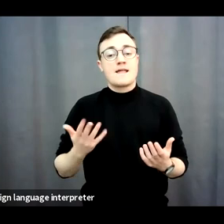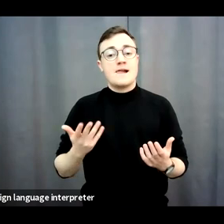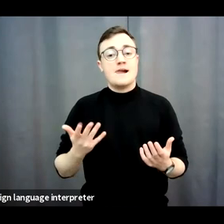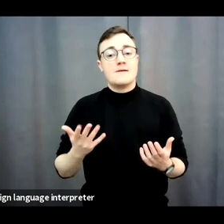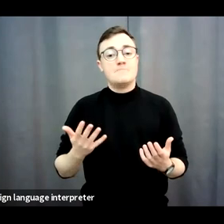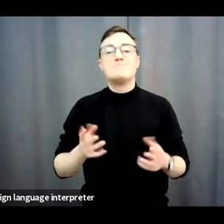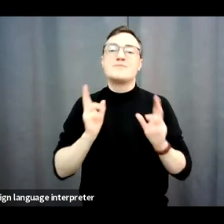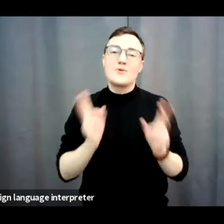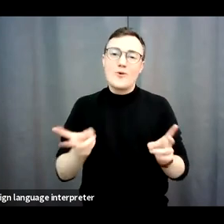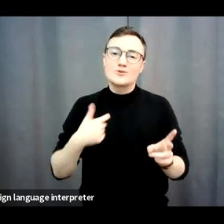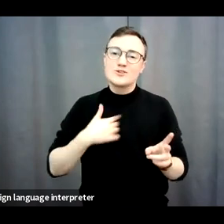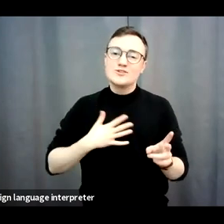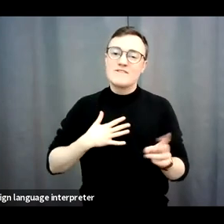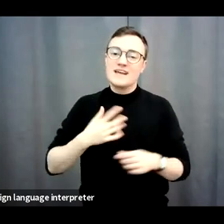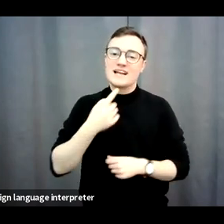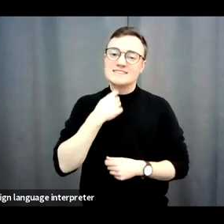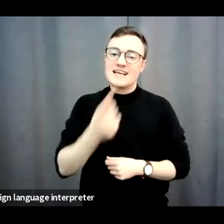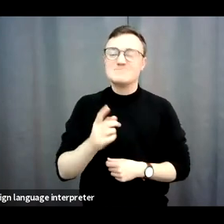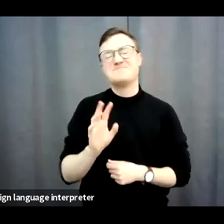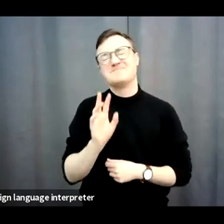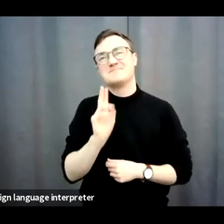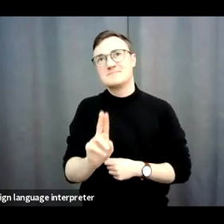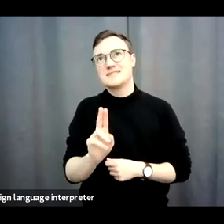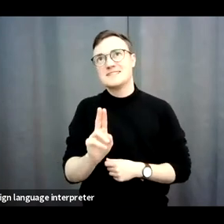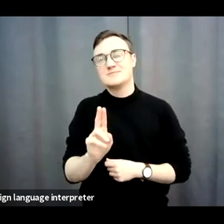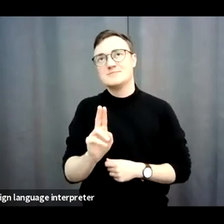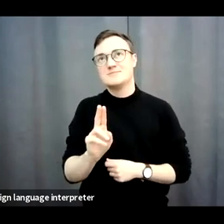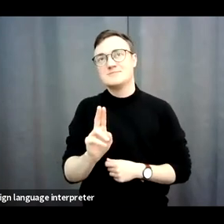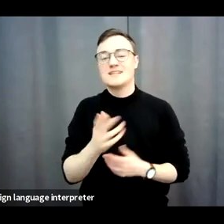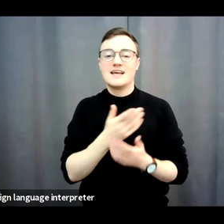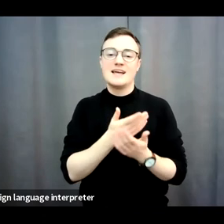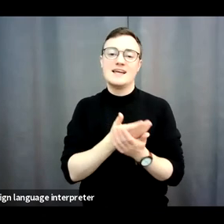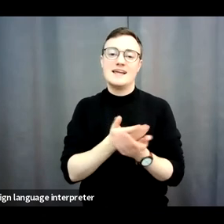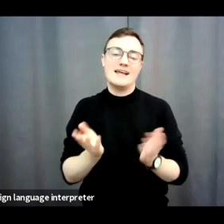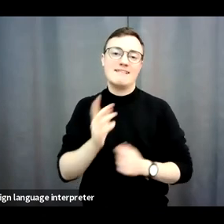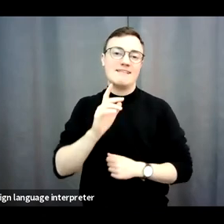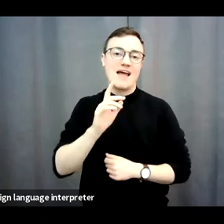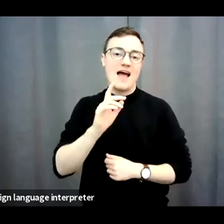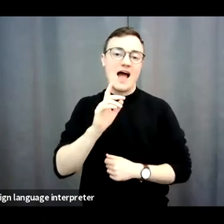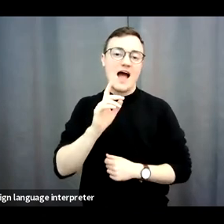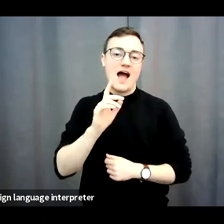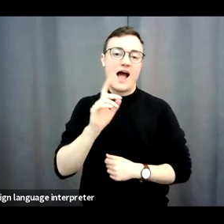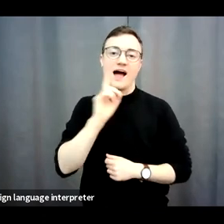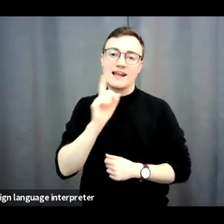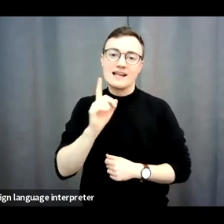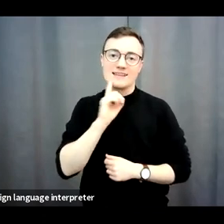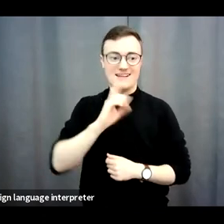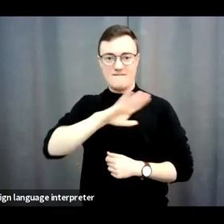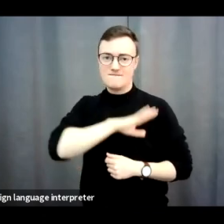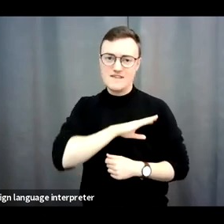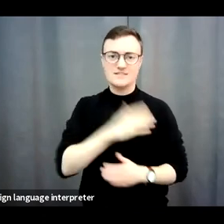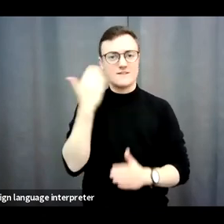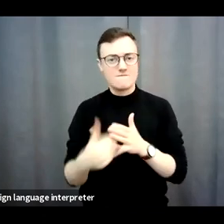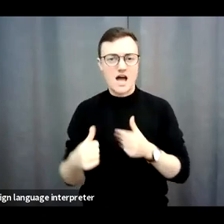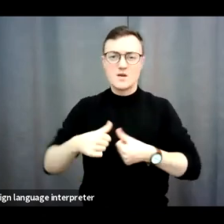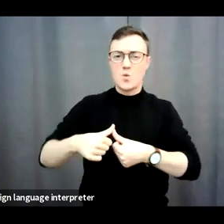I also want to say that it's not necessarily always that youth are organized in organizations.